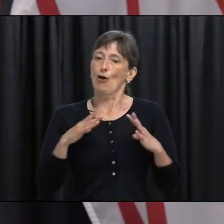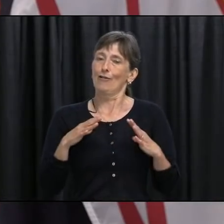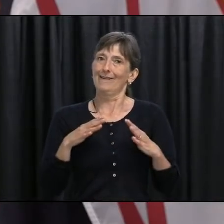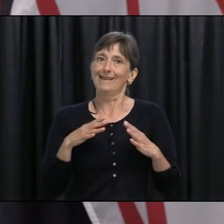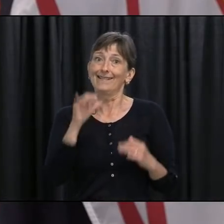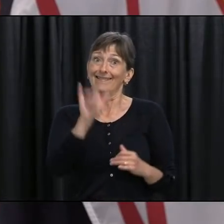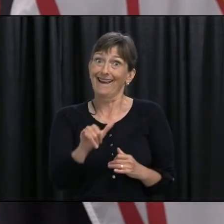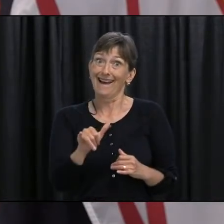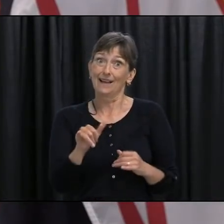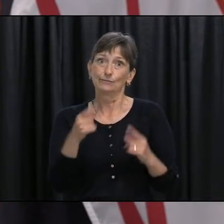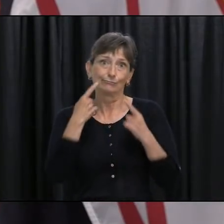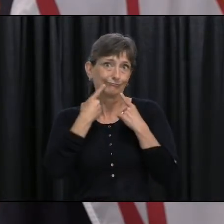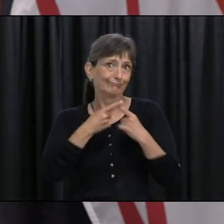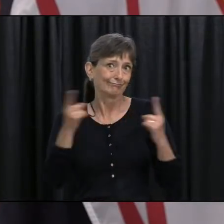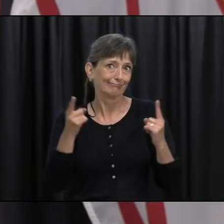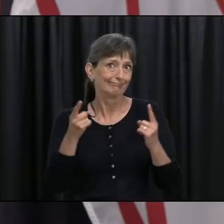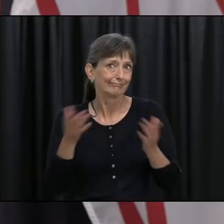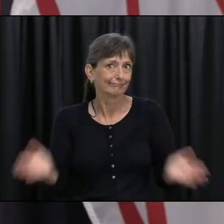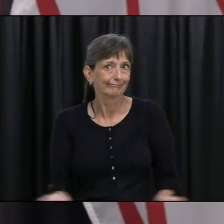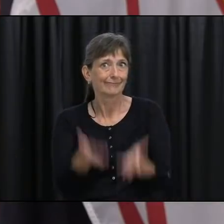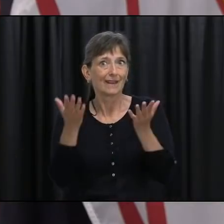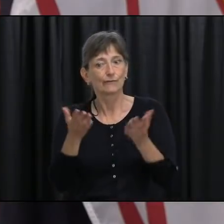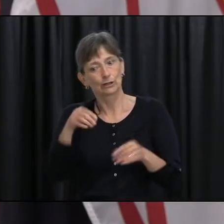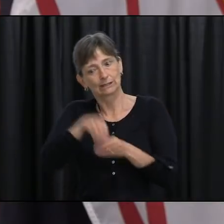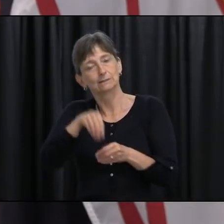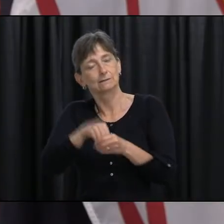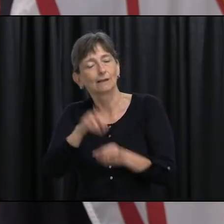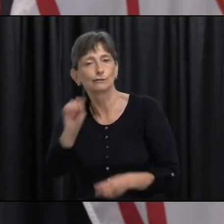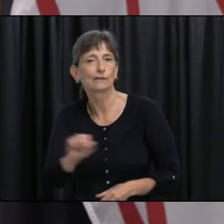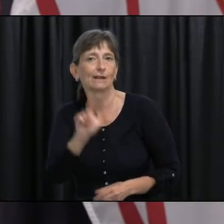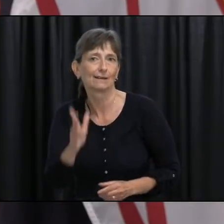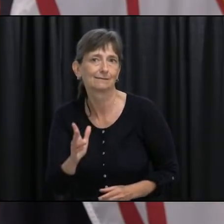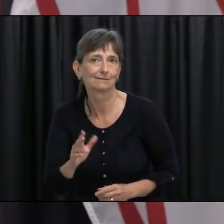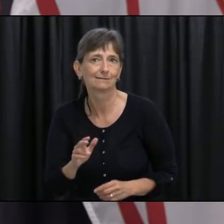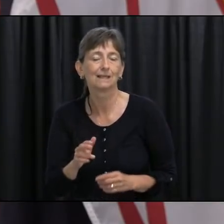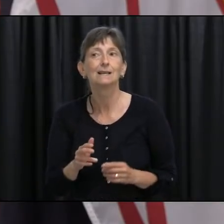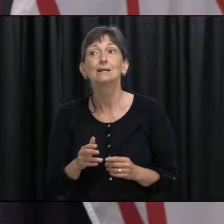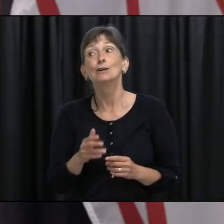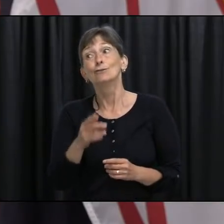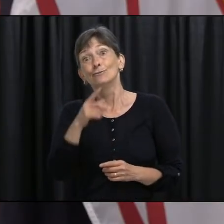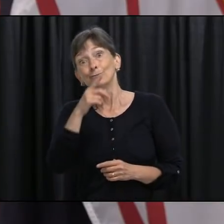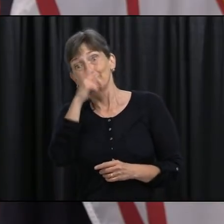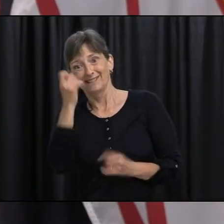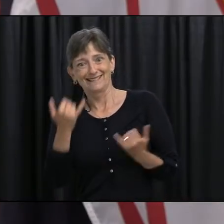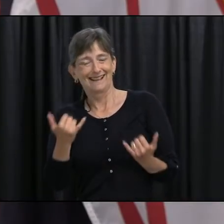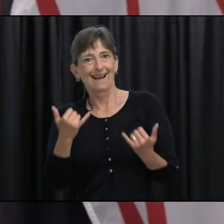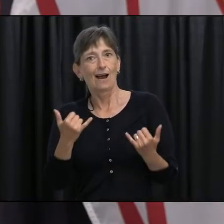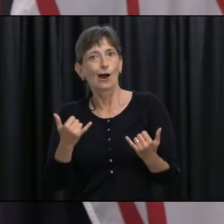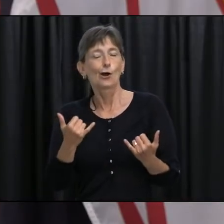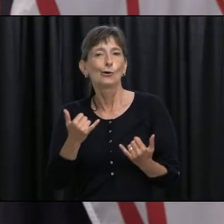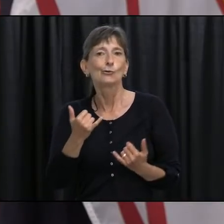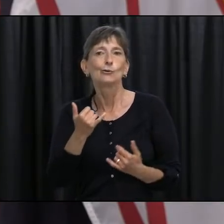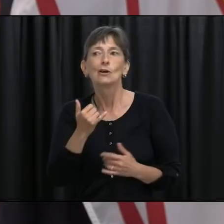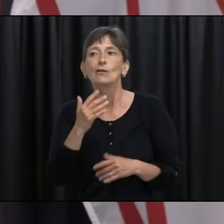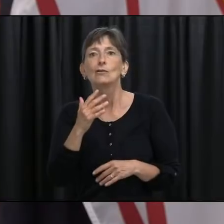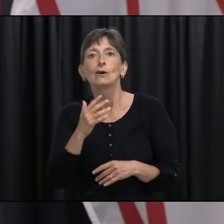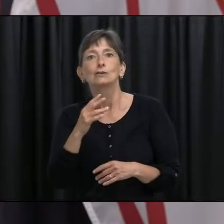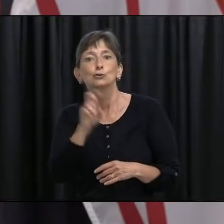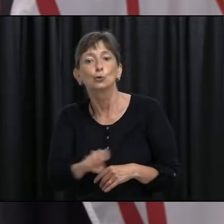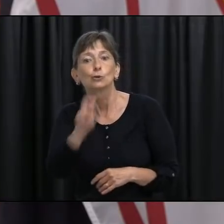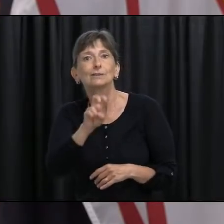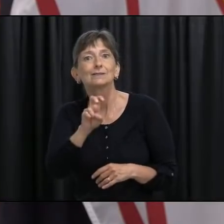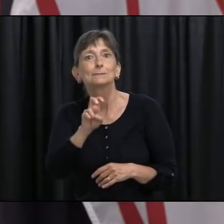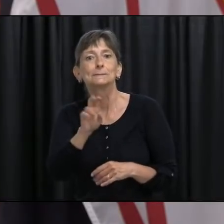of course, we're promoting here as a province, because given the fact that, many of the hospitality, the accommodation, the tourism sector has been